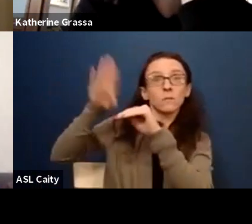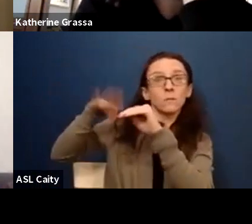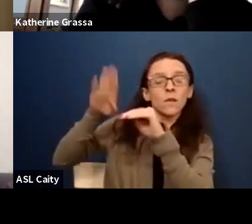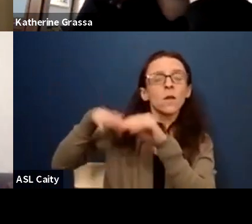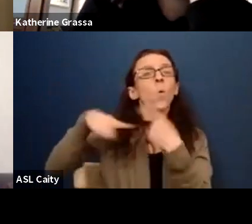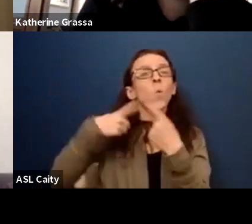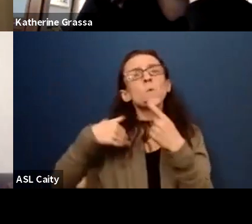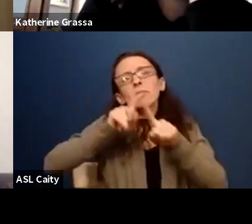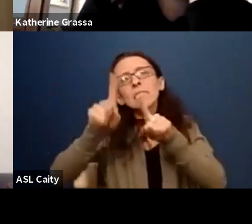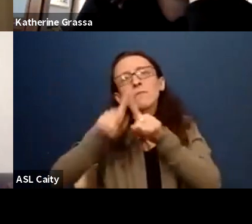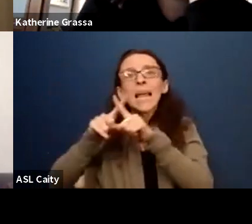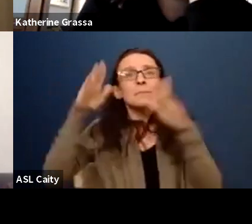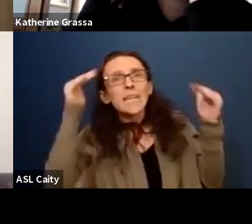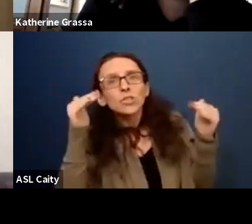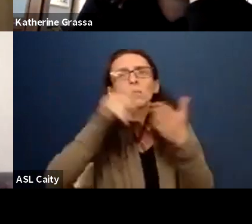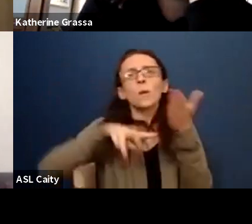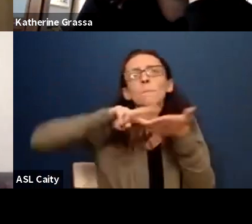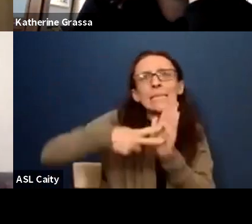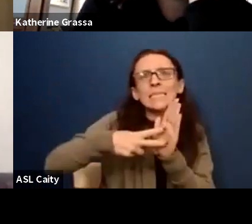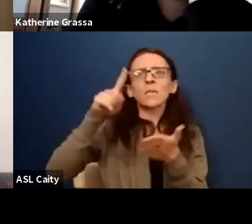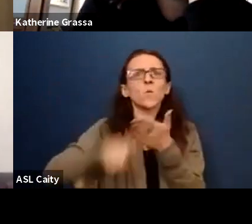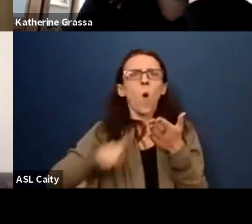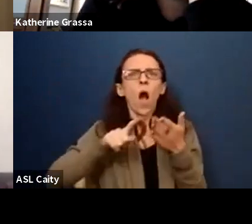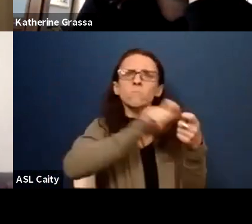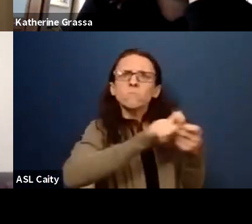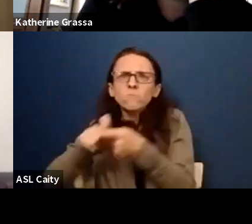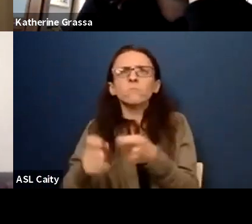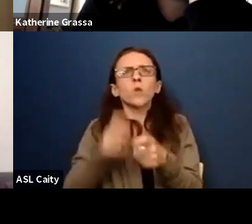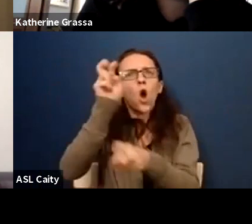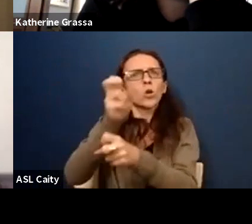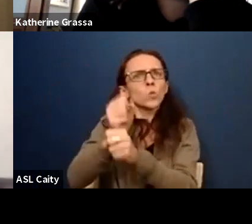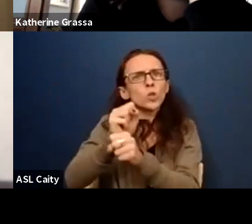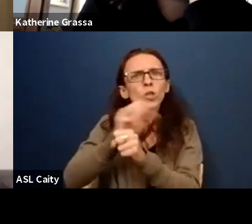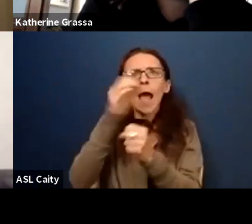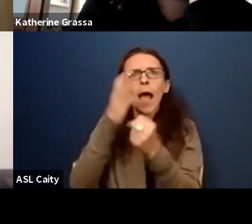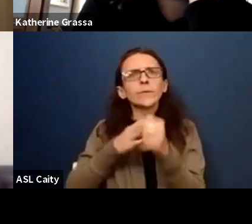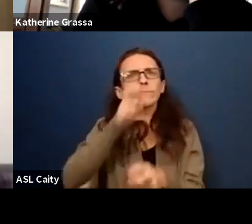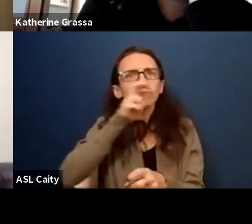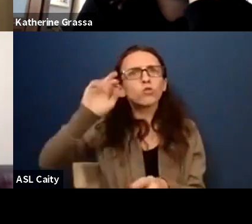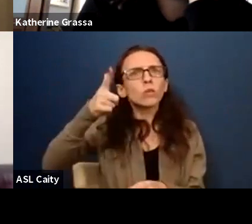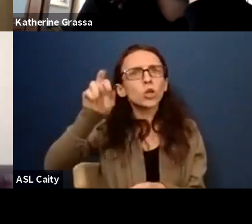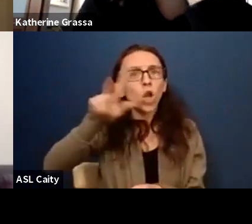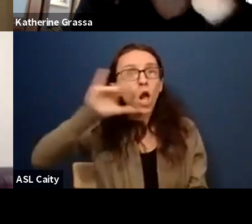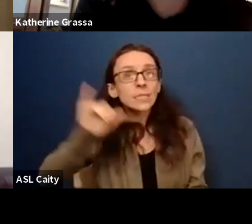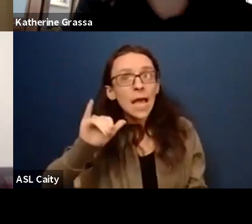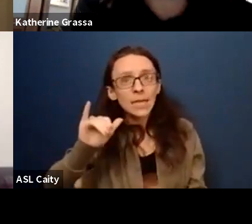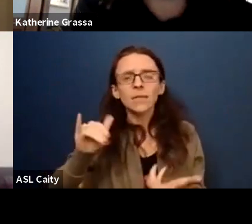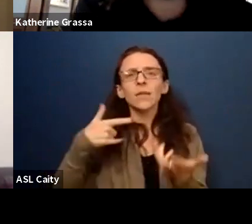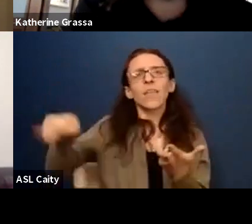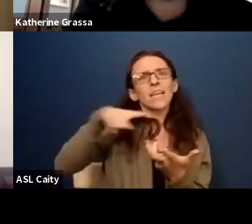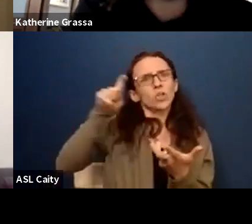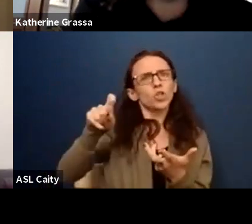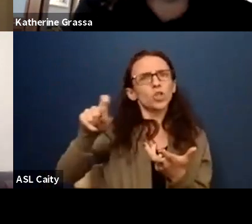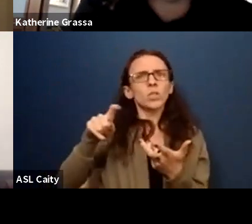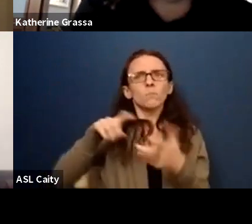of rigor, we all agreed that students who attend the exam schools should be performing at grade level, and I